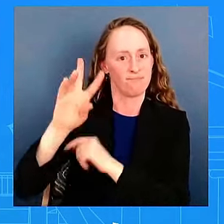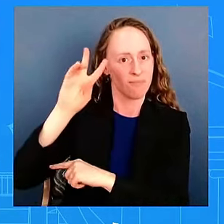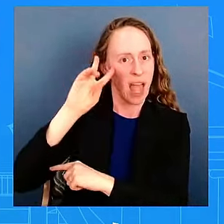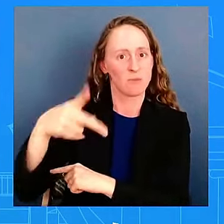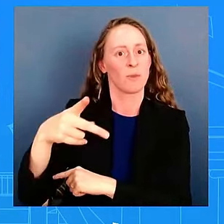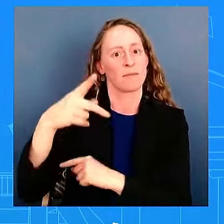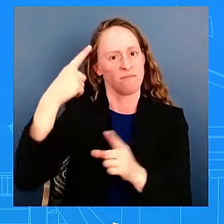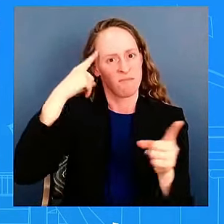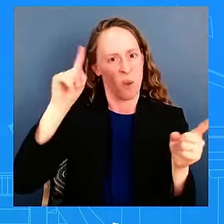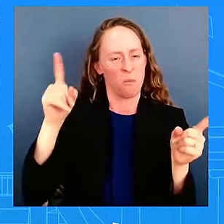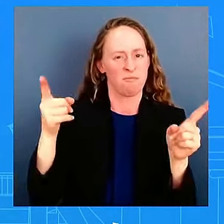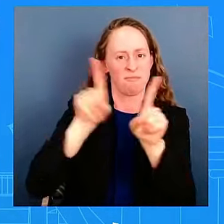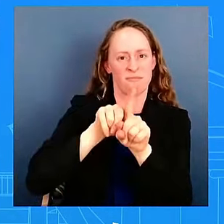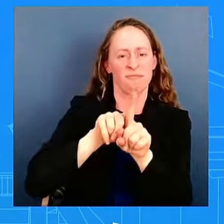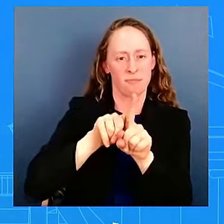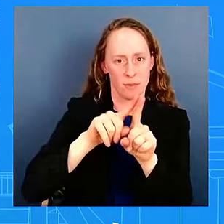blaming